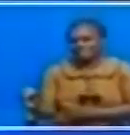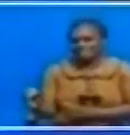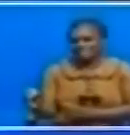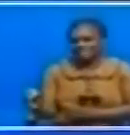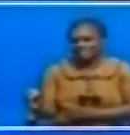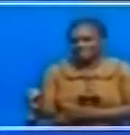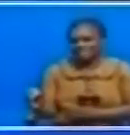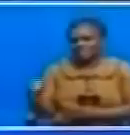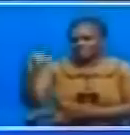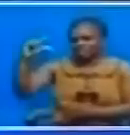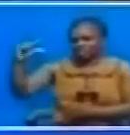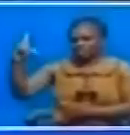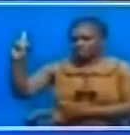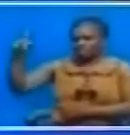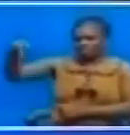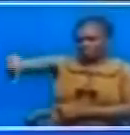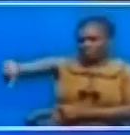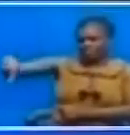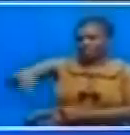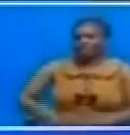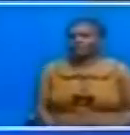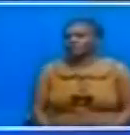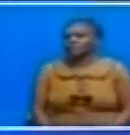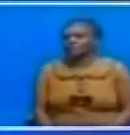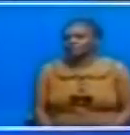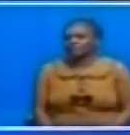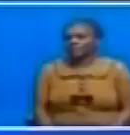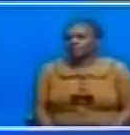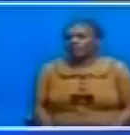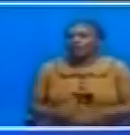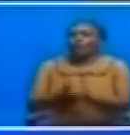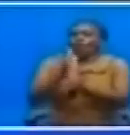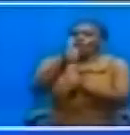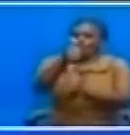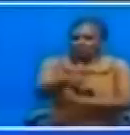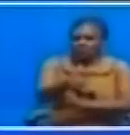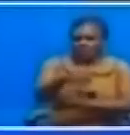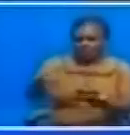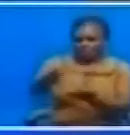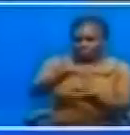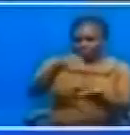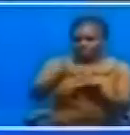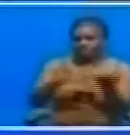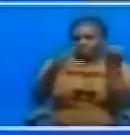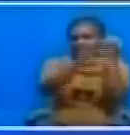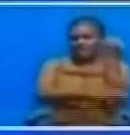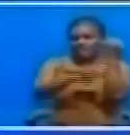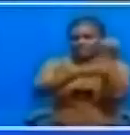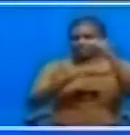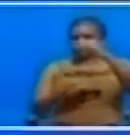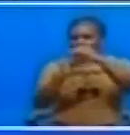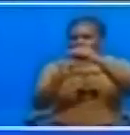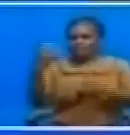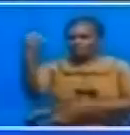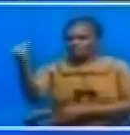of our gross domestic product, well above the middle-income country average of